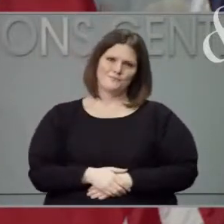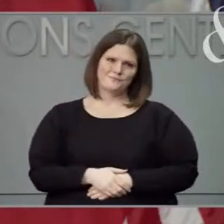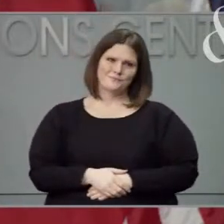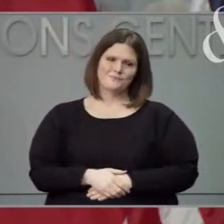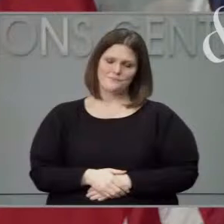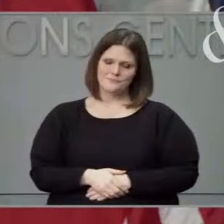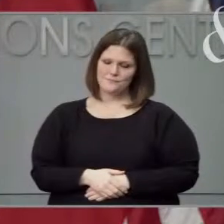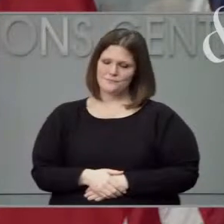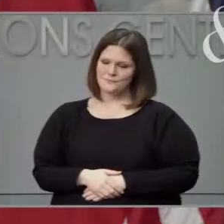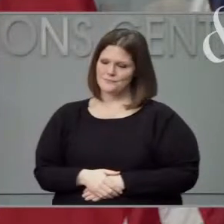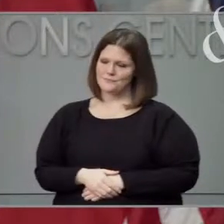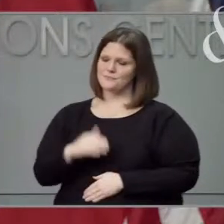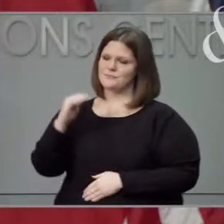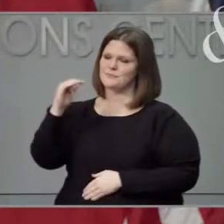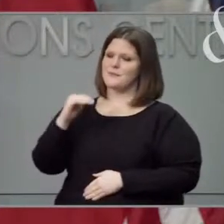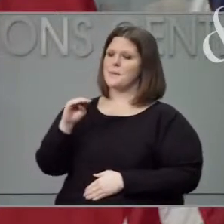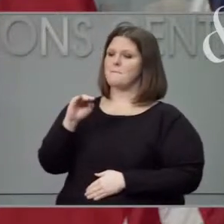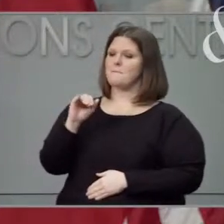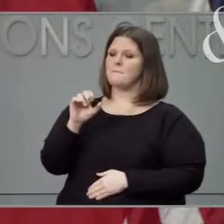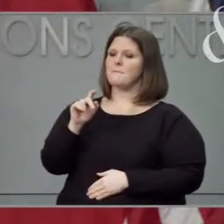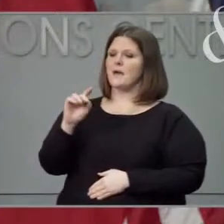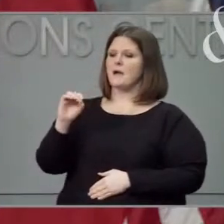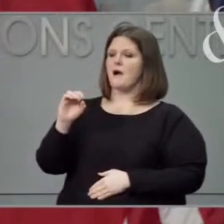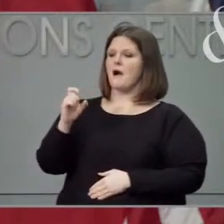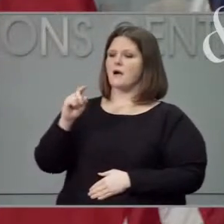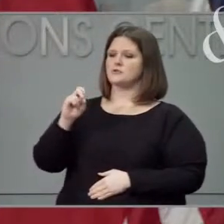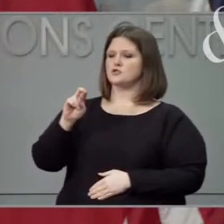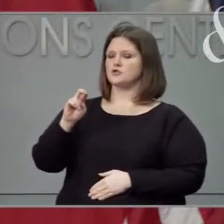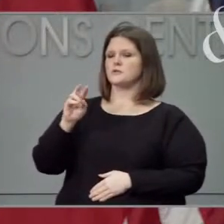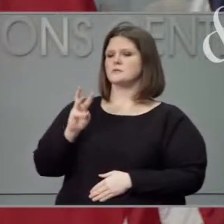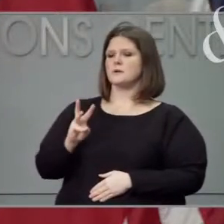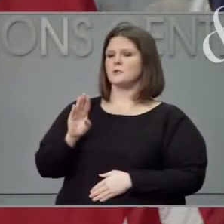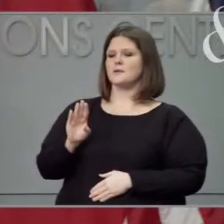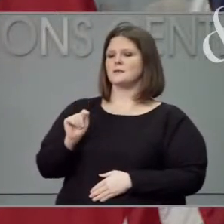Next question is from Nick Oxner with WBTV.